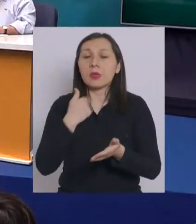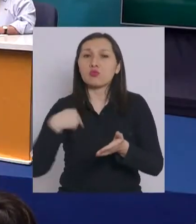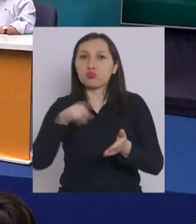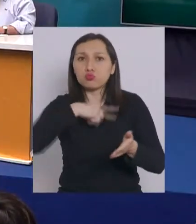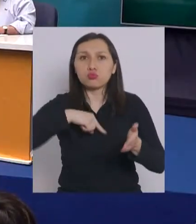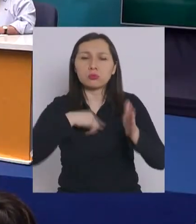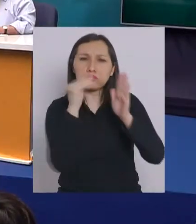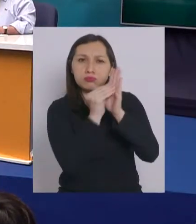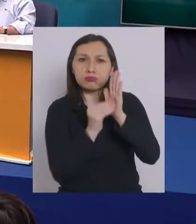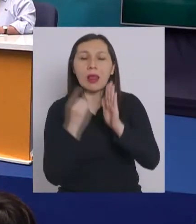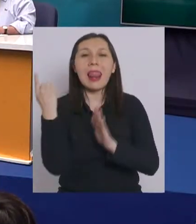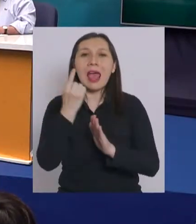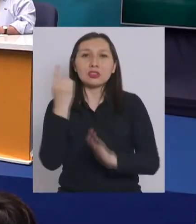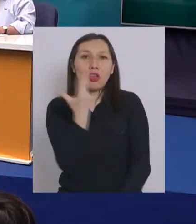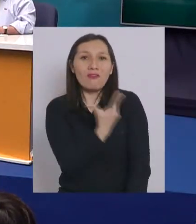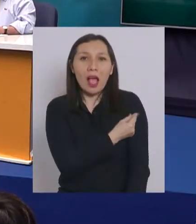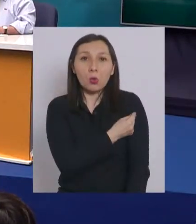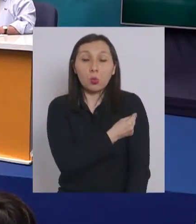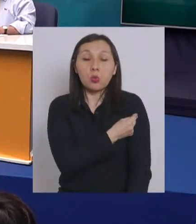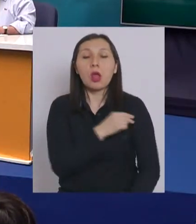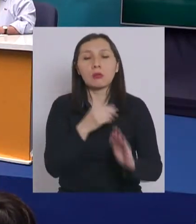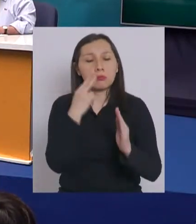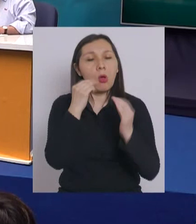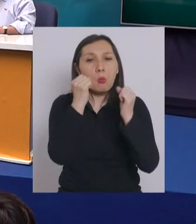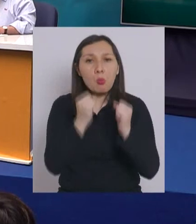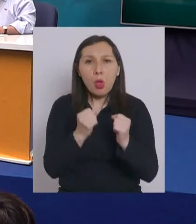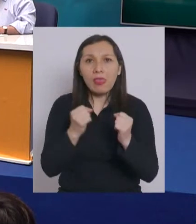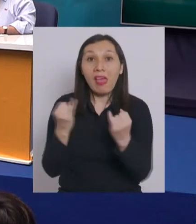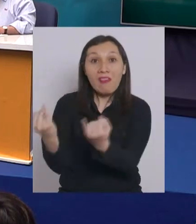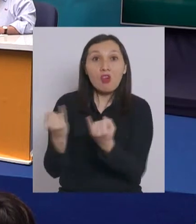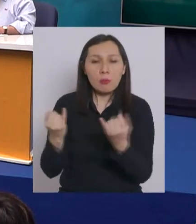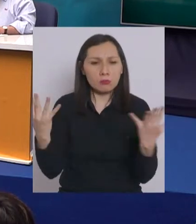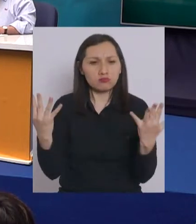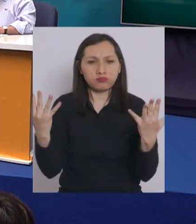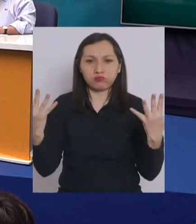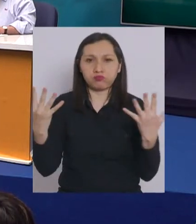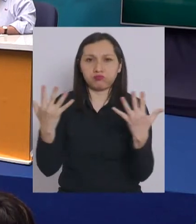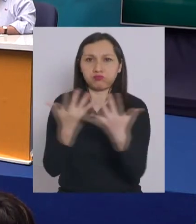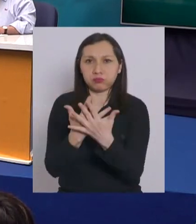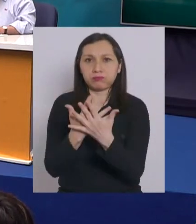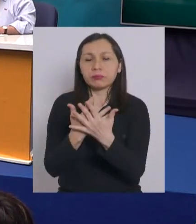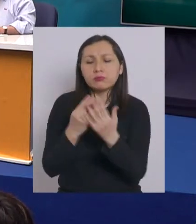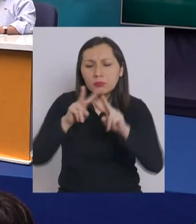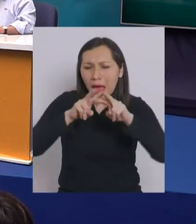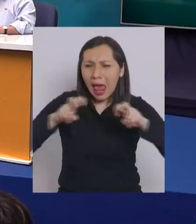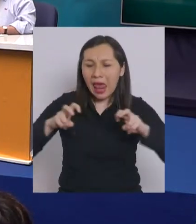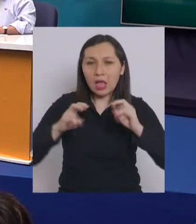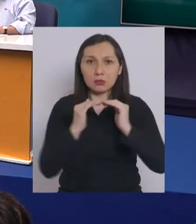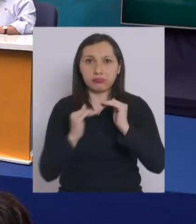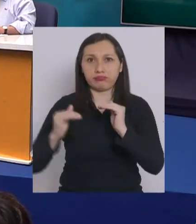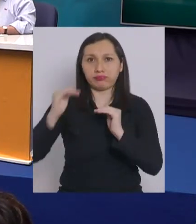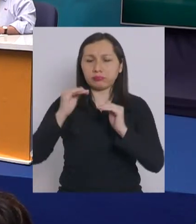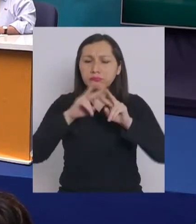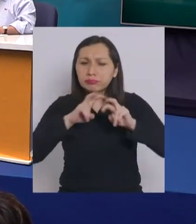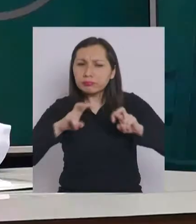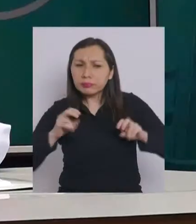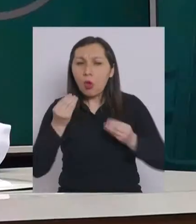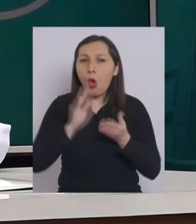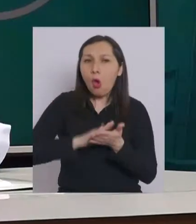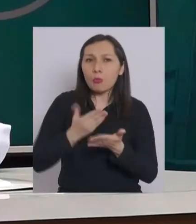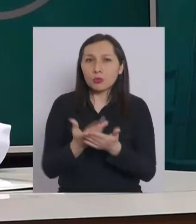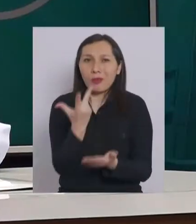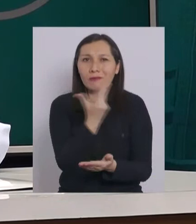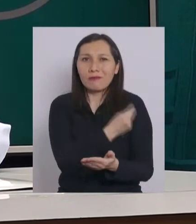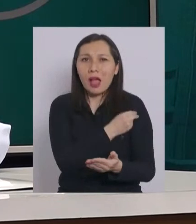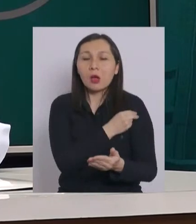of information in our country and to our national registry of vaccination, we could compare the